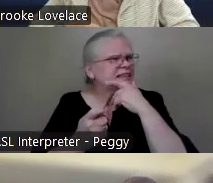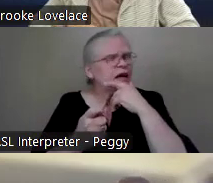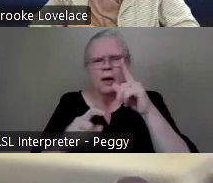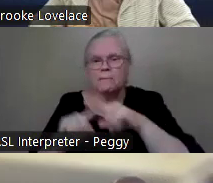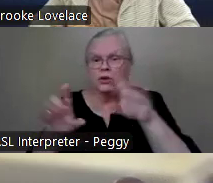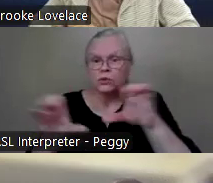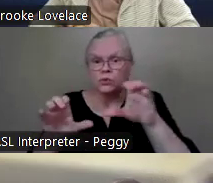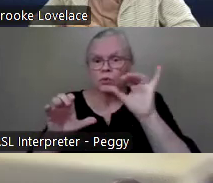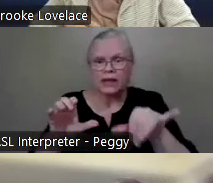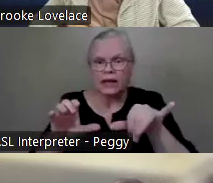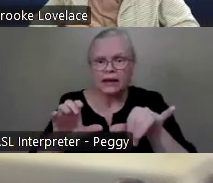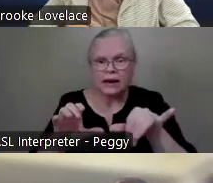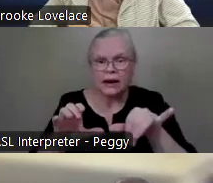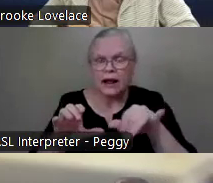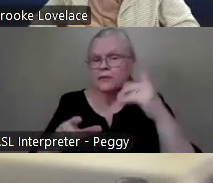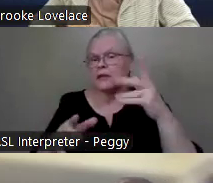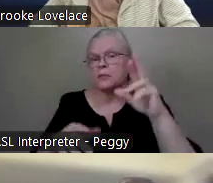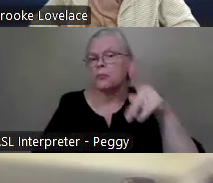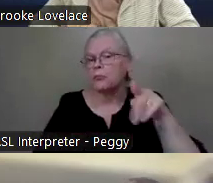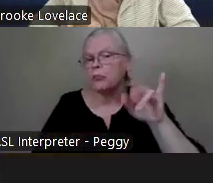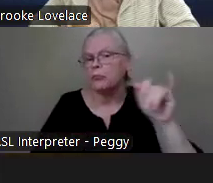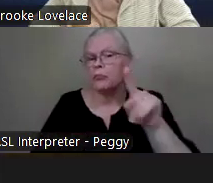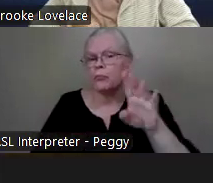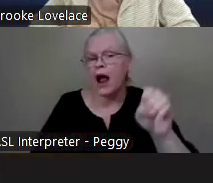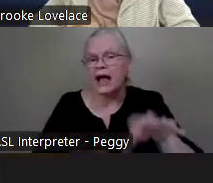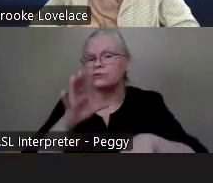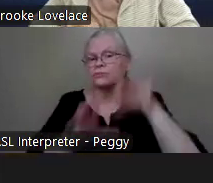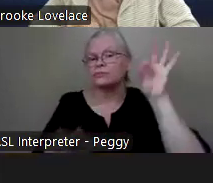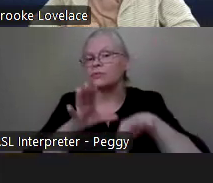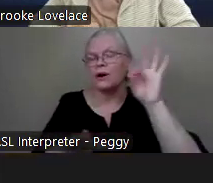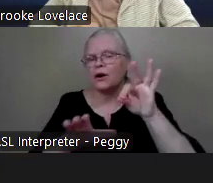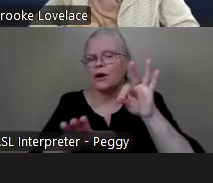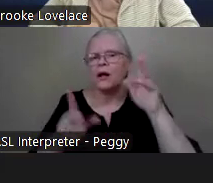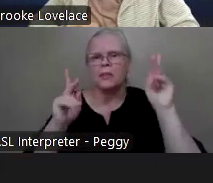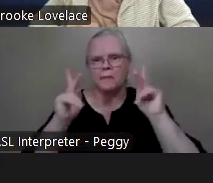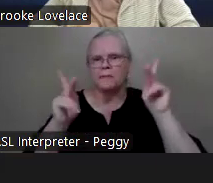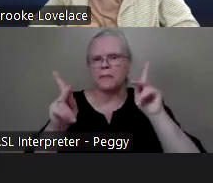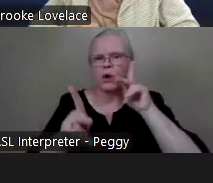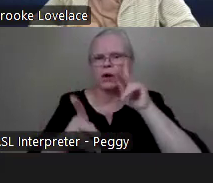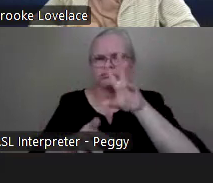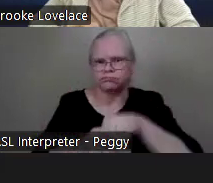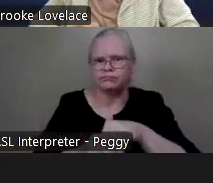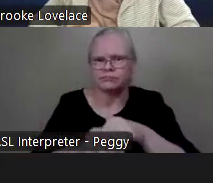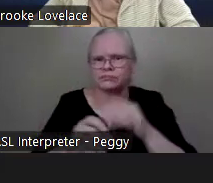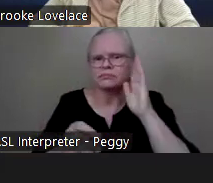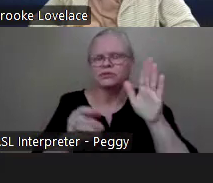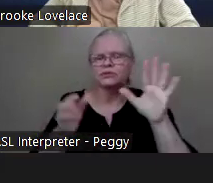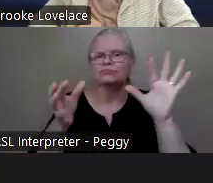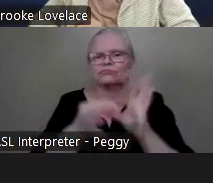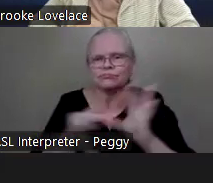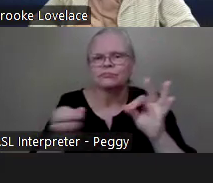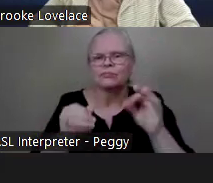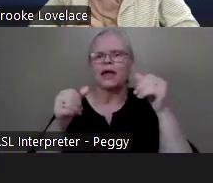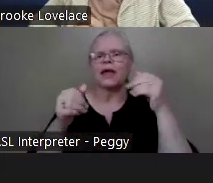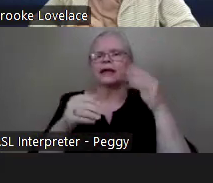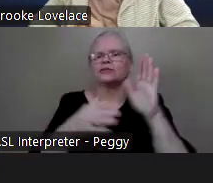and then if there was a prize drawing or something, you could get more people, because then they would comment and share on your